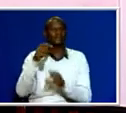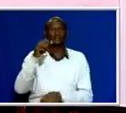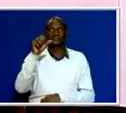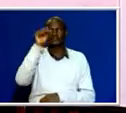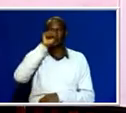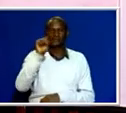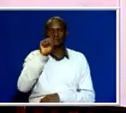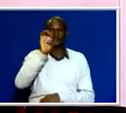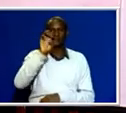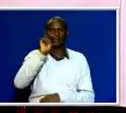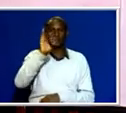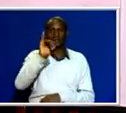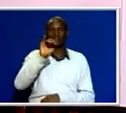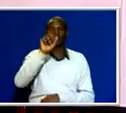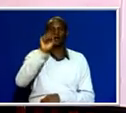semi-arid